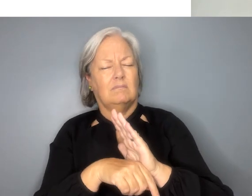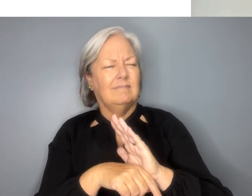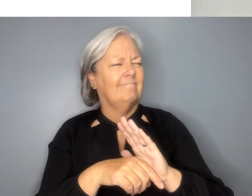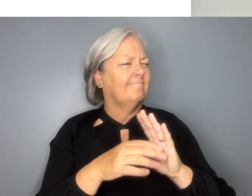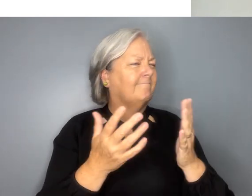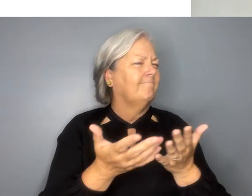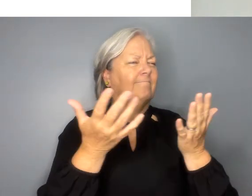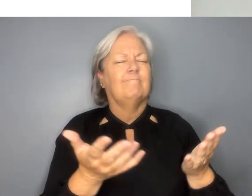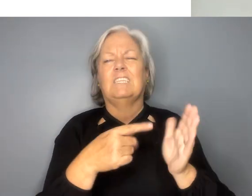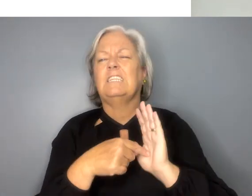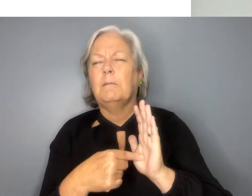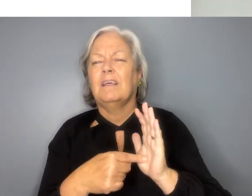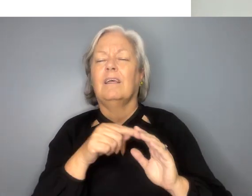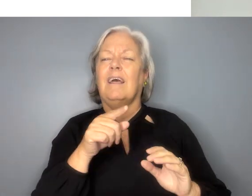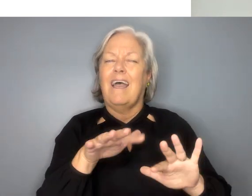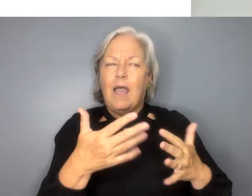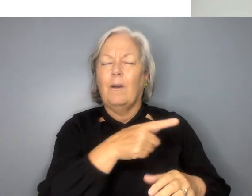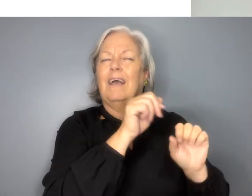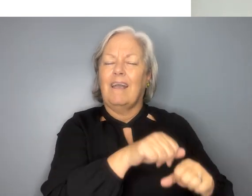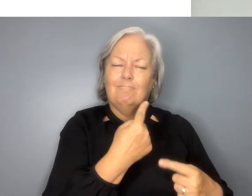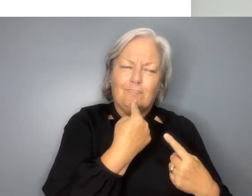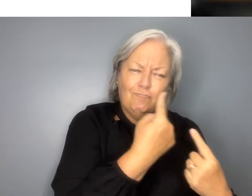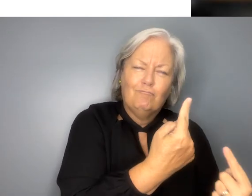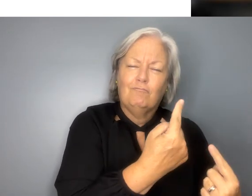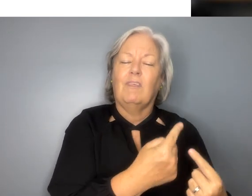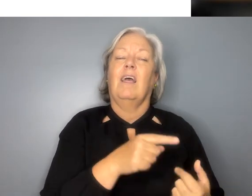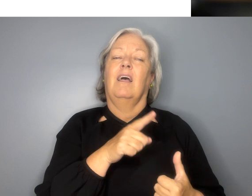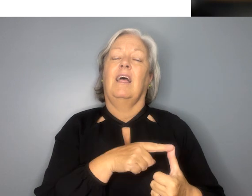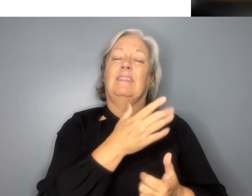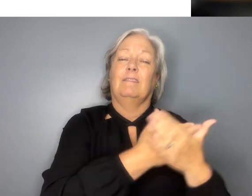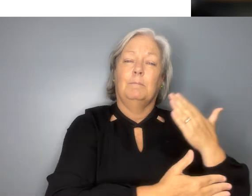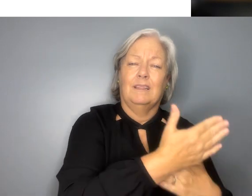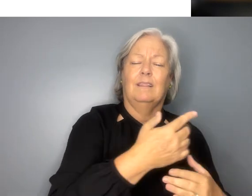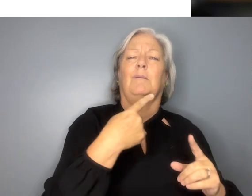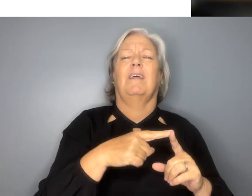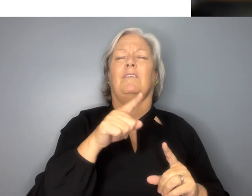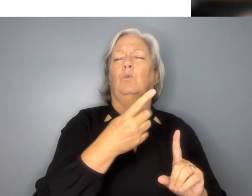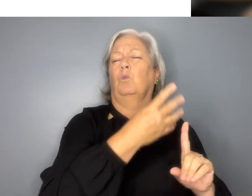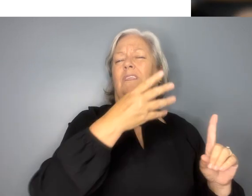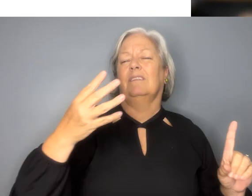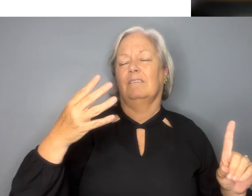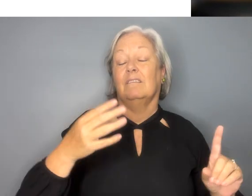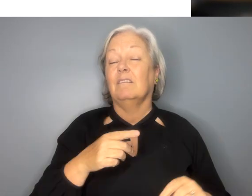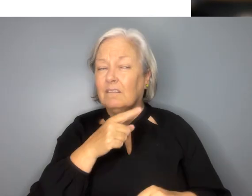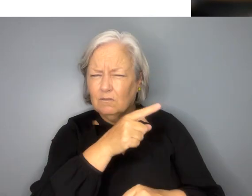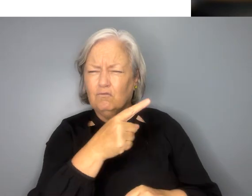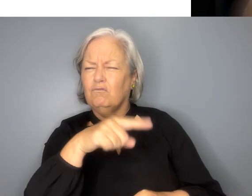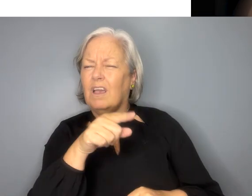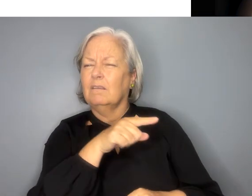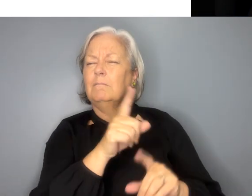we talk about disability and queerness. And you're absolutely right. I think we do really need to start thinking